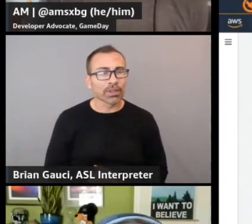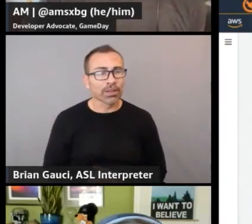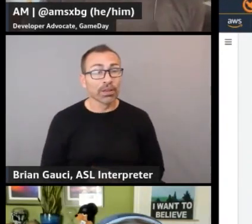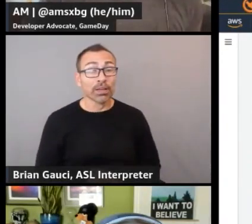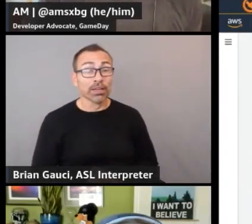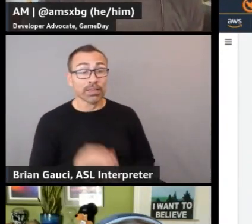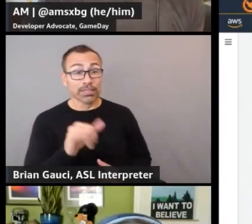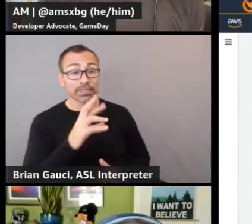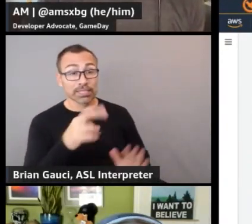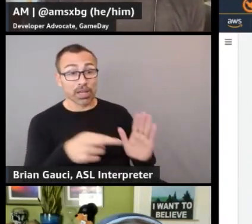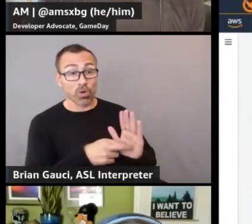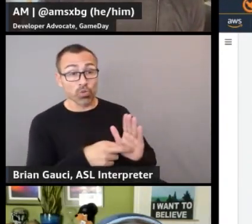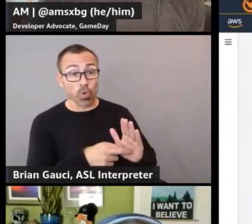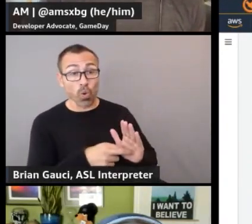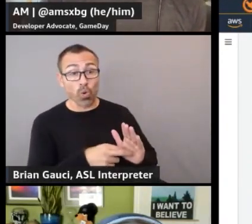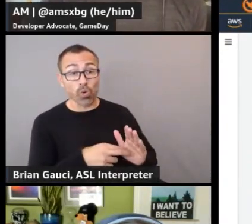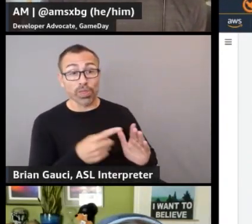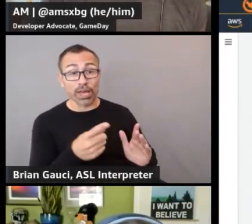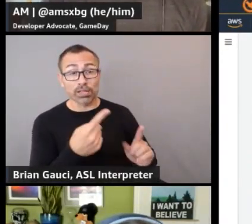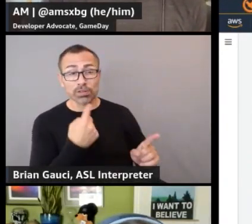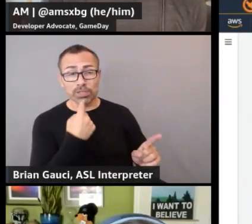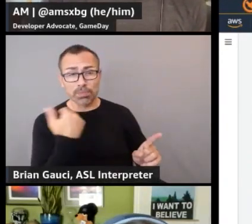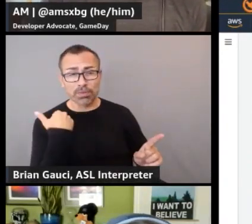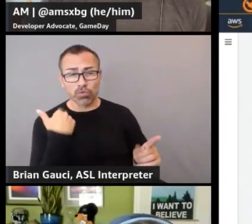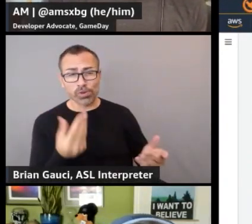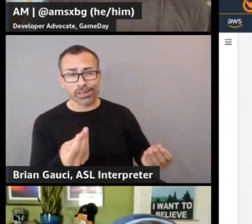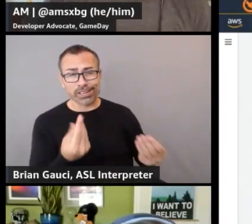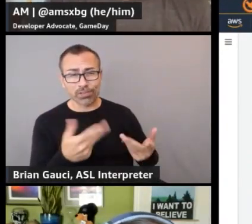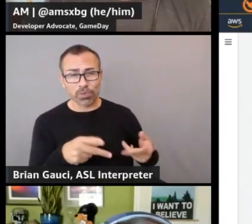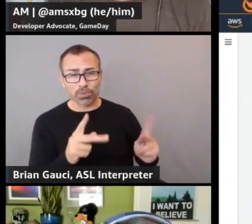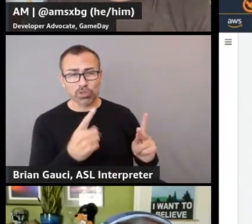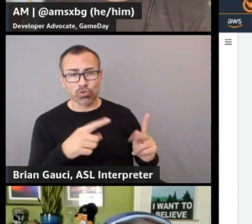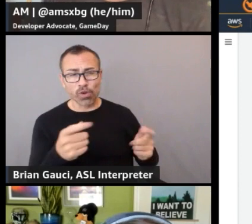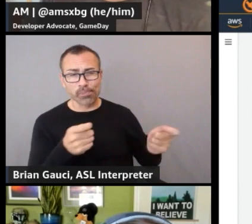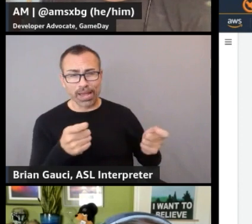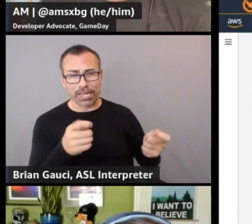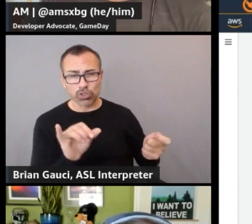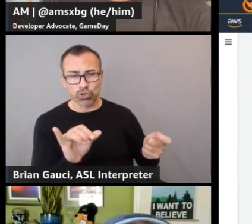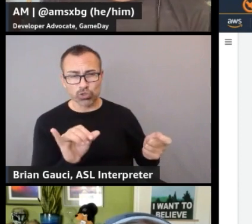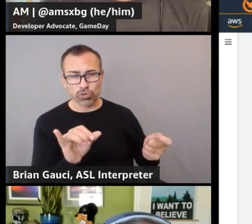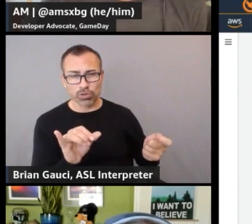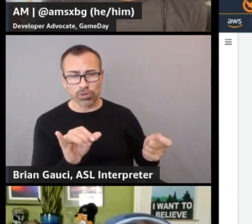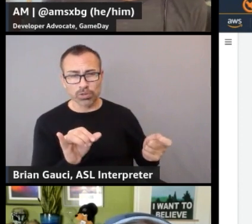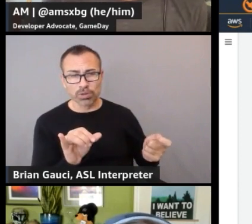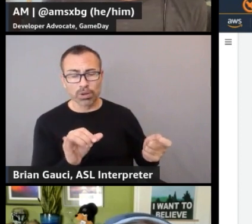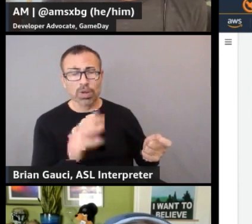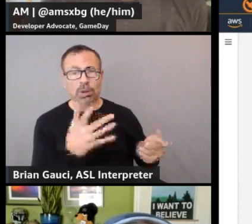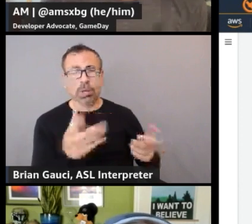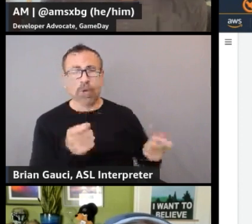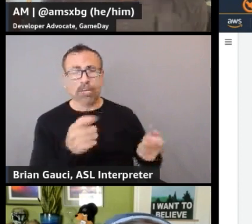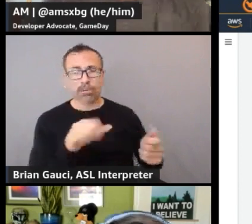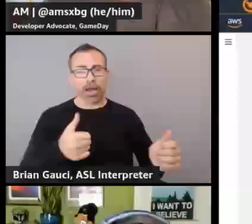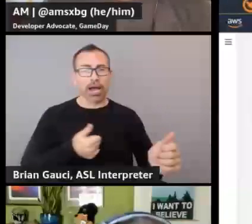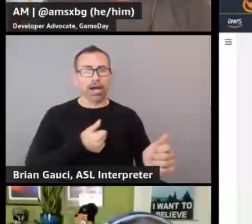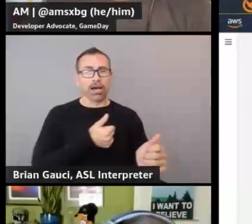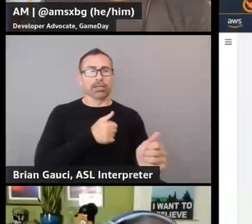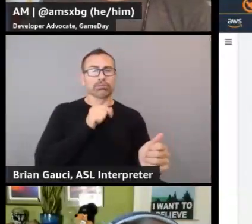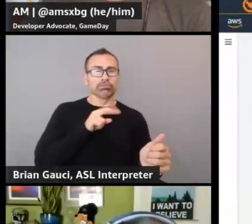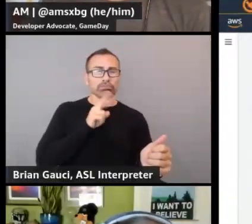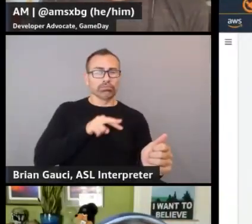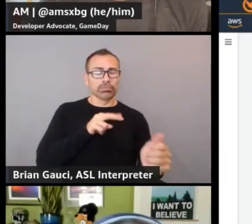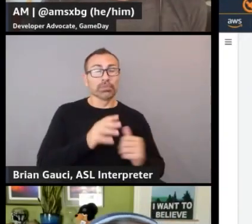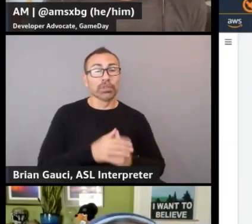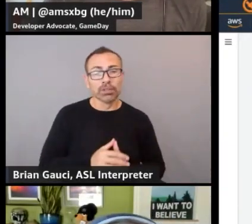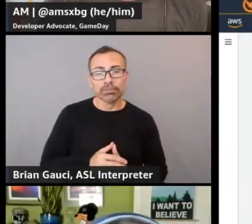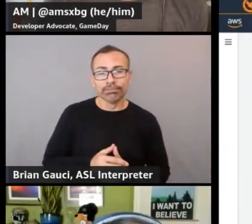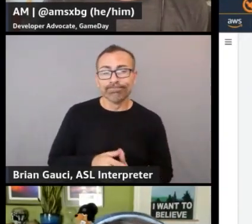that also gives Yeah. permissions to have it be managed behind the scenes? Correct. Yeah, this is essentially the profile that says,